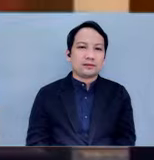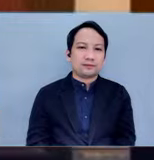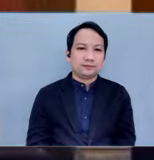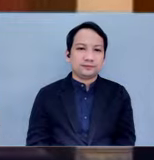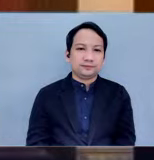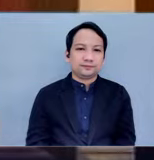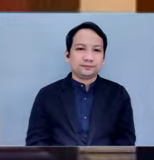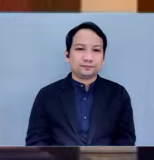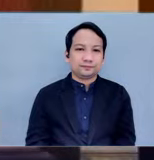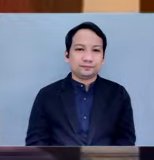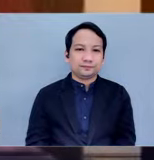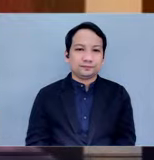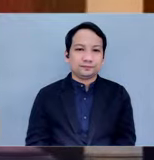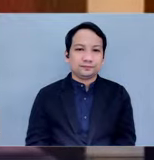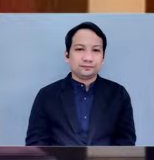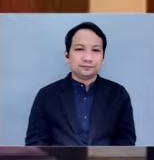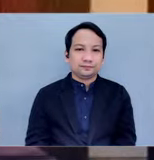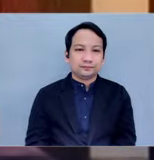Yeah. Marge Pal. Hey,